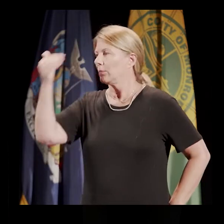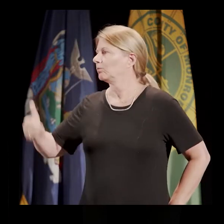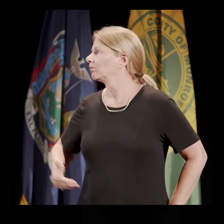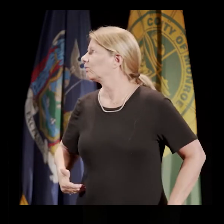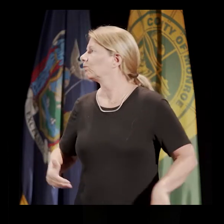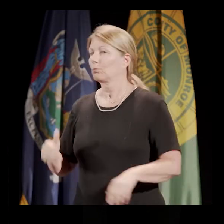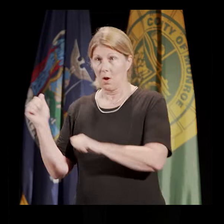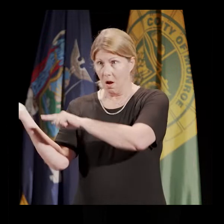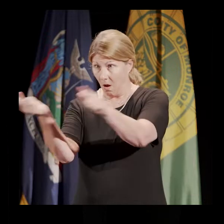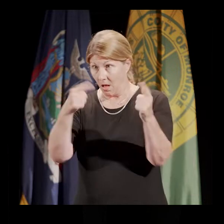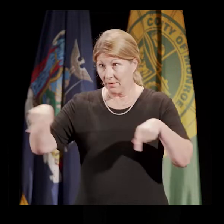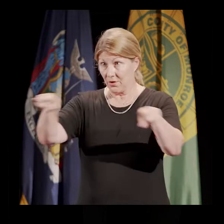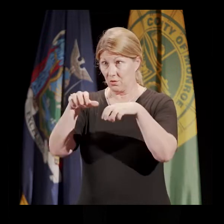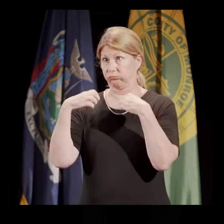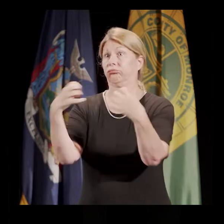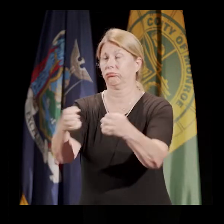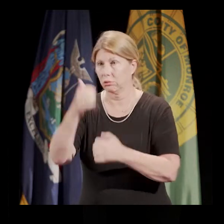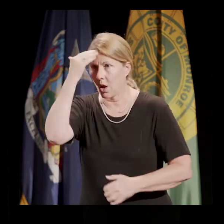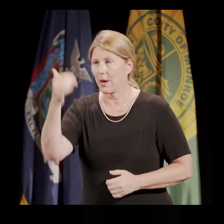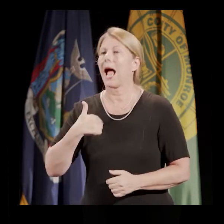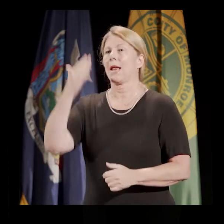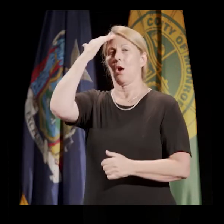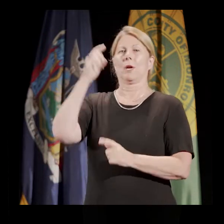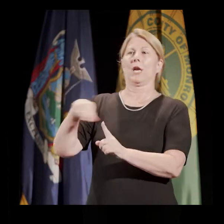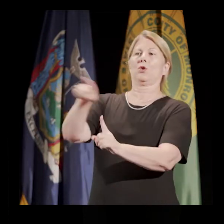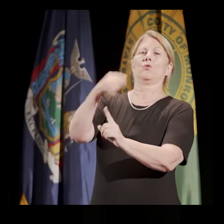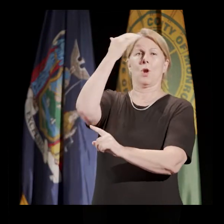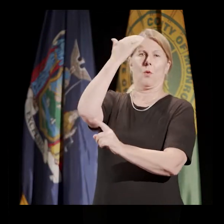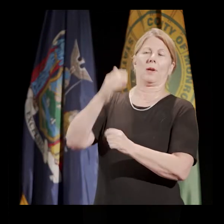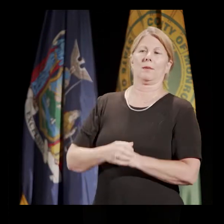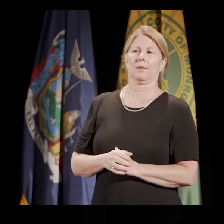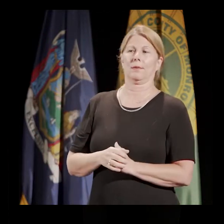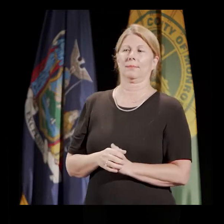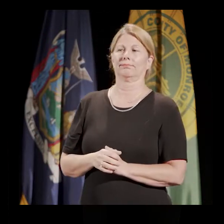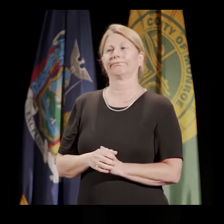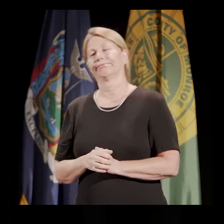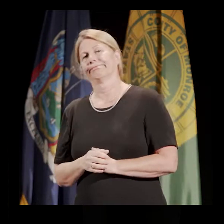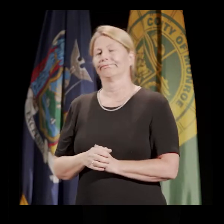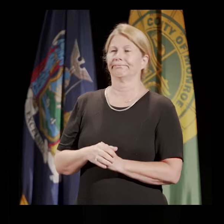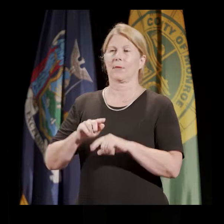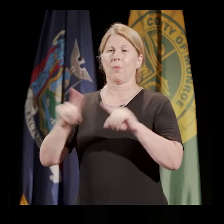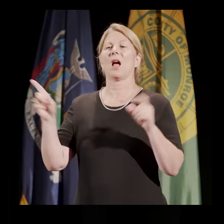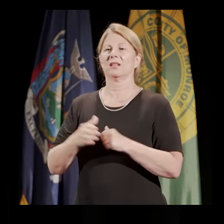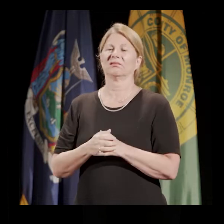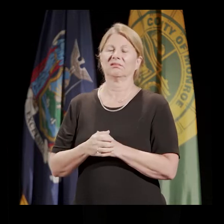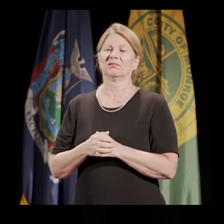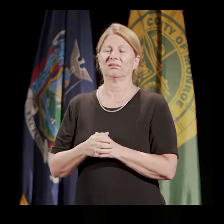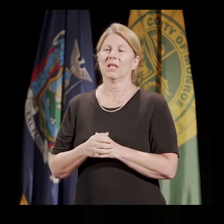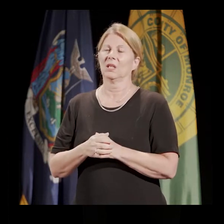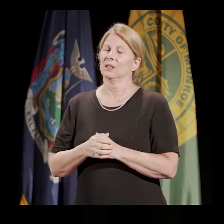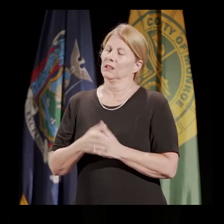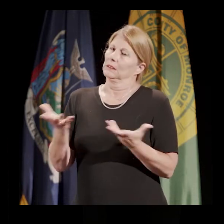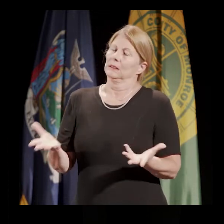All of us in this room know it. I know it, and you know it. But for a very long time, we all shared a frustration that